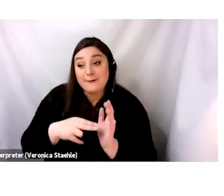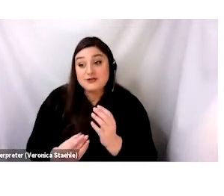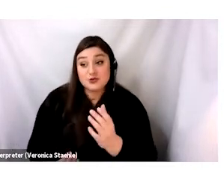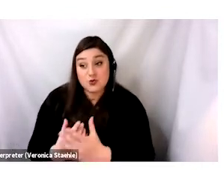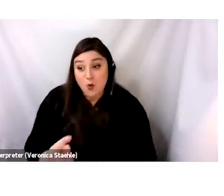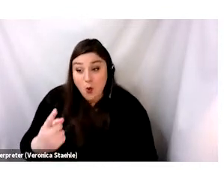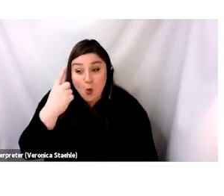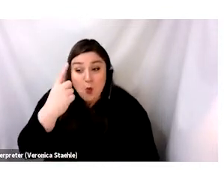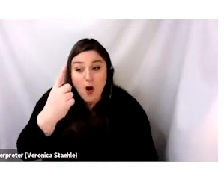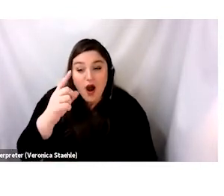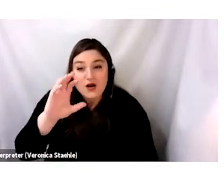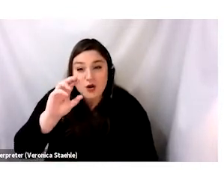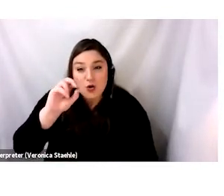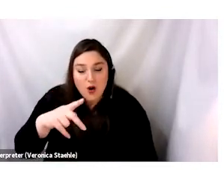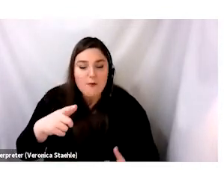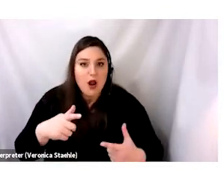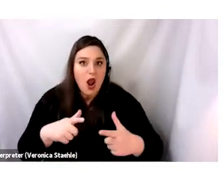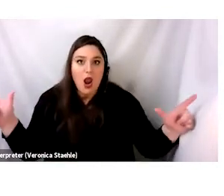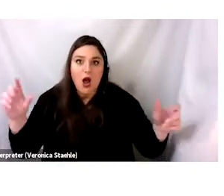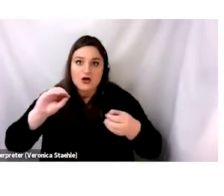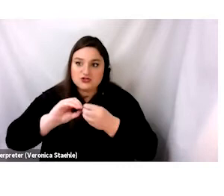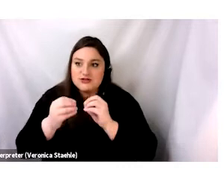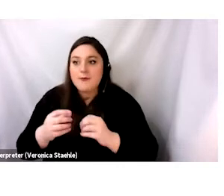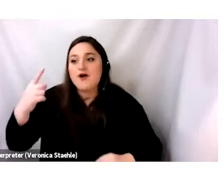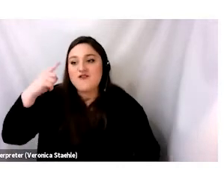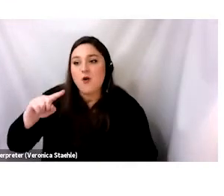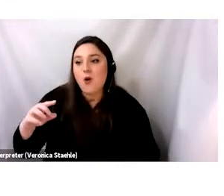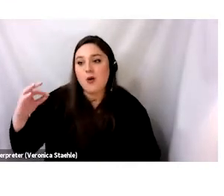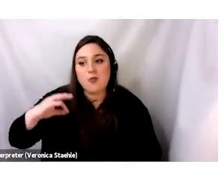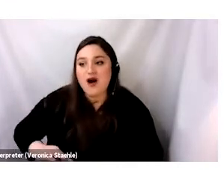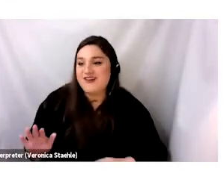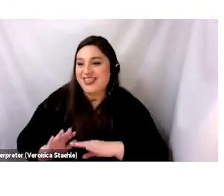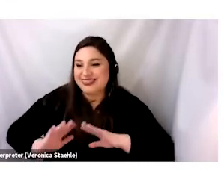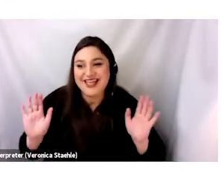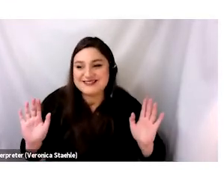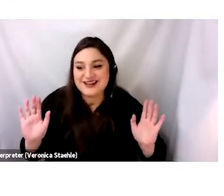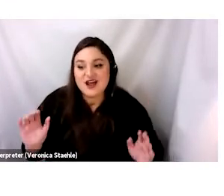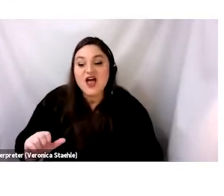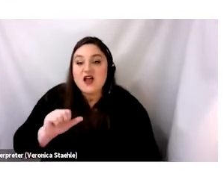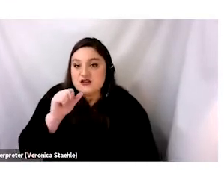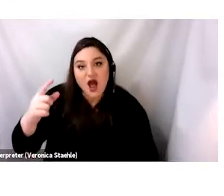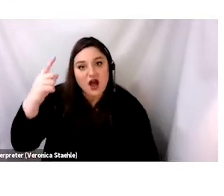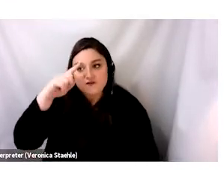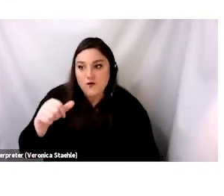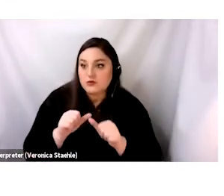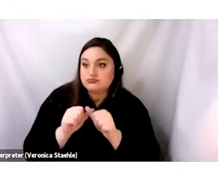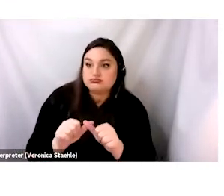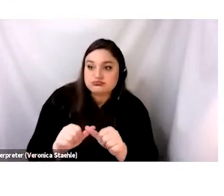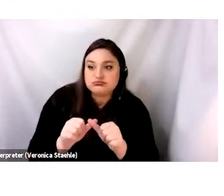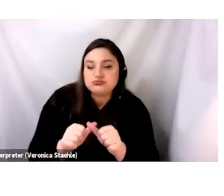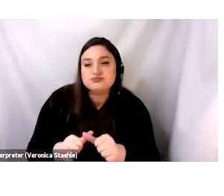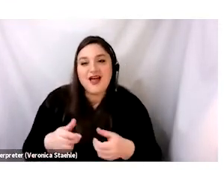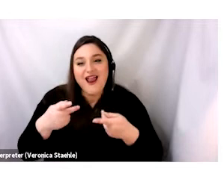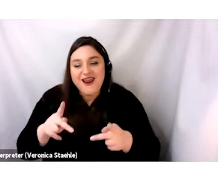in order to sell it for profit, right? So it's not about subsistence and purely living off the land. It's specifically about the